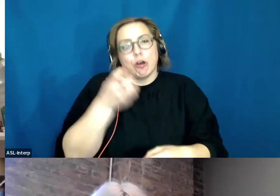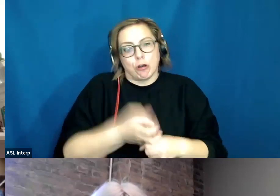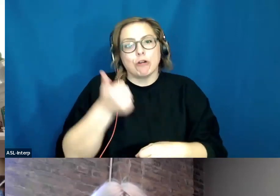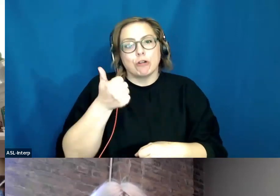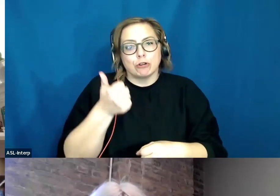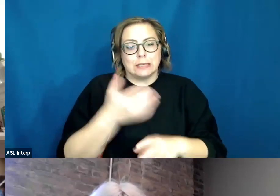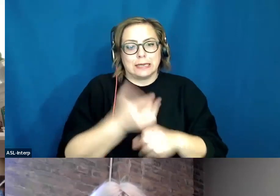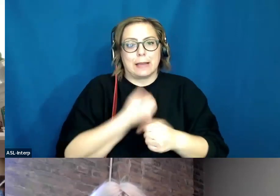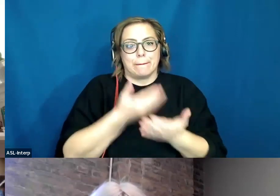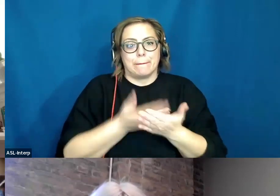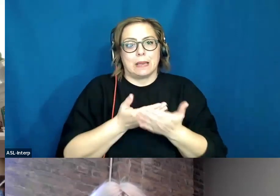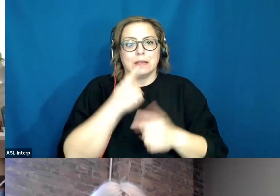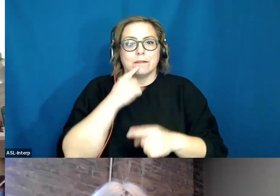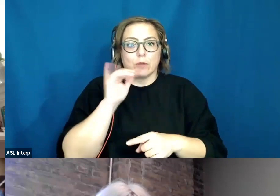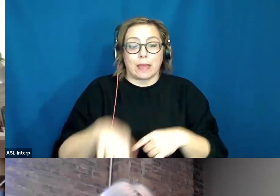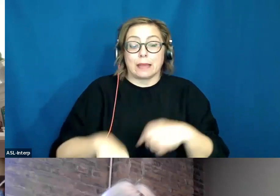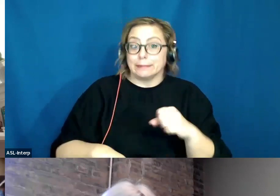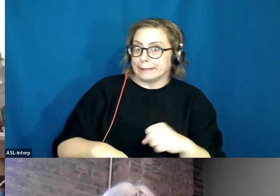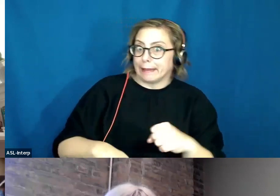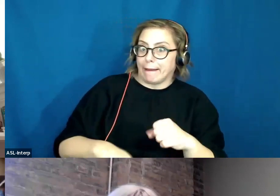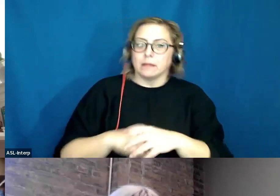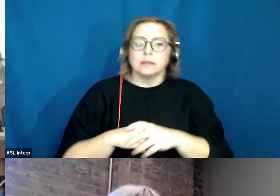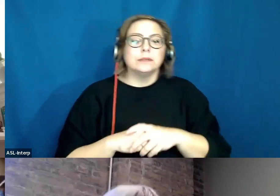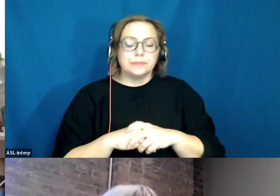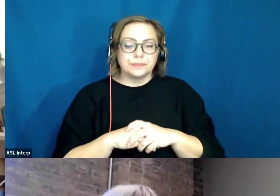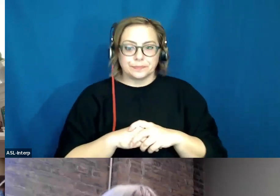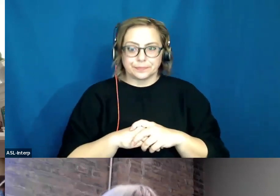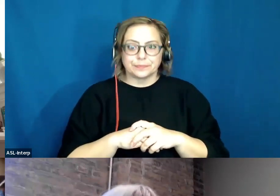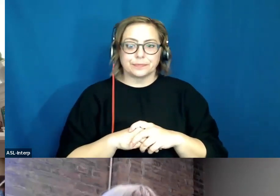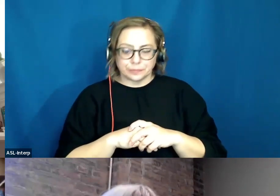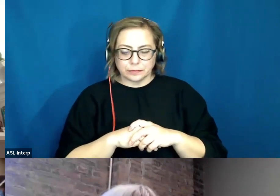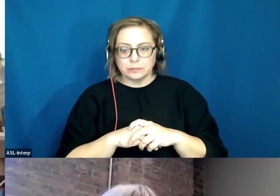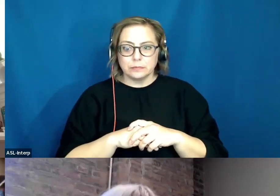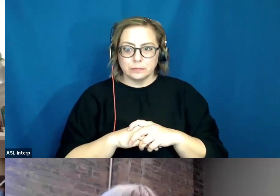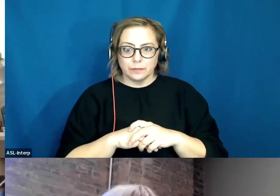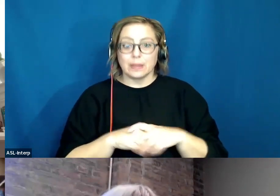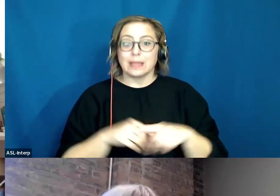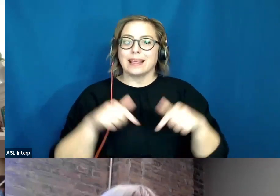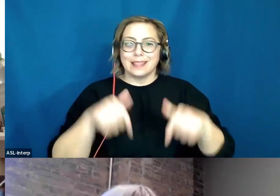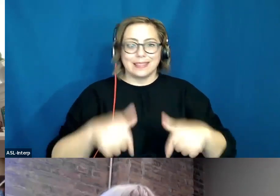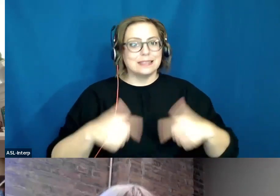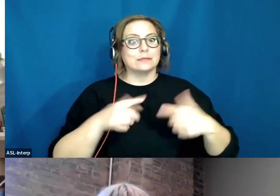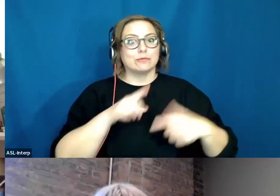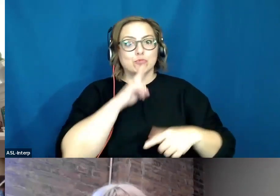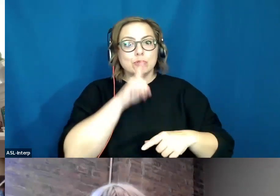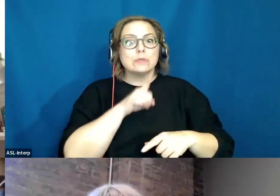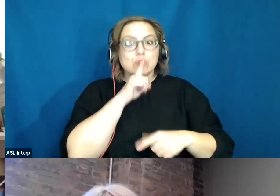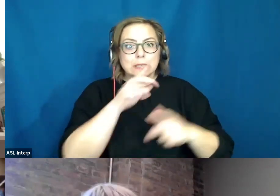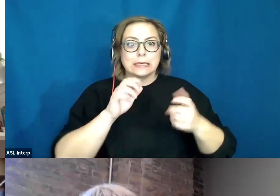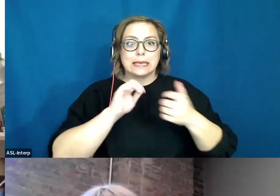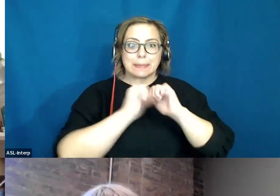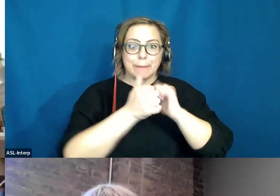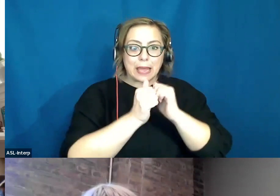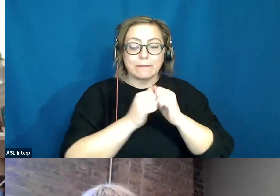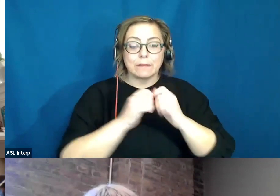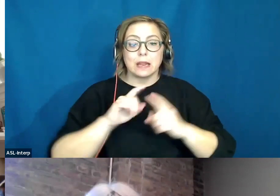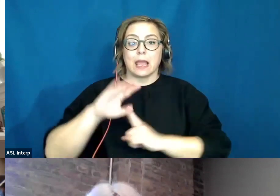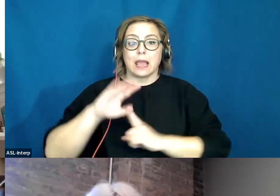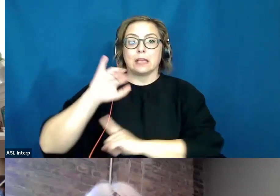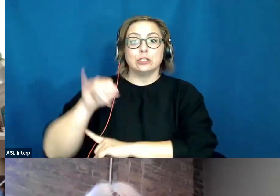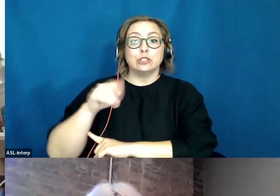other thing, I guess, to keep in mind is that it's a competitive process, and it's a juried process. So